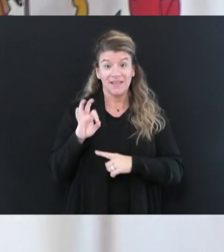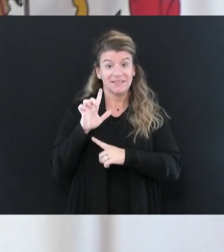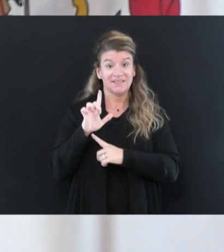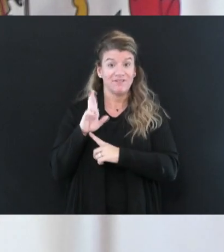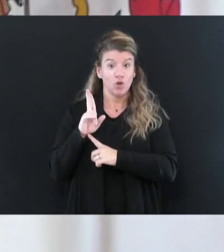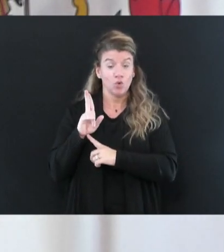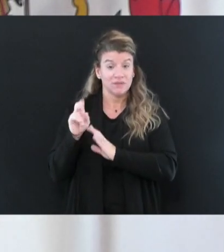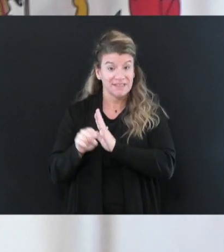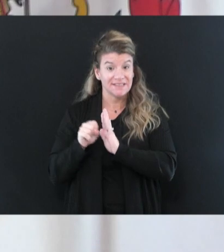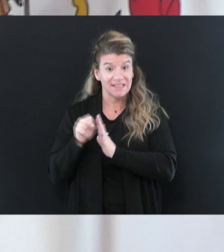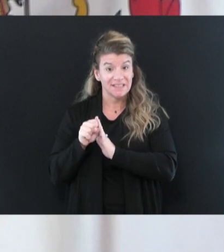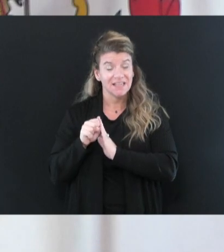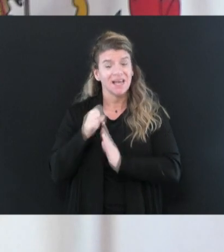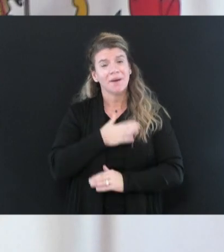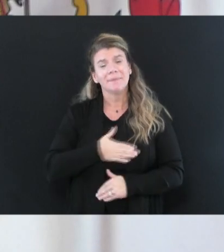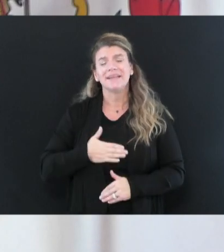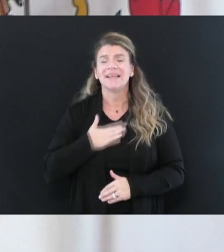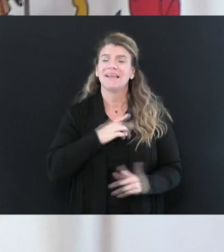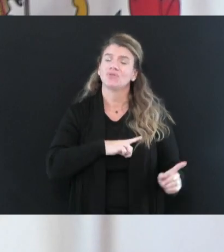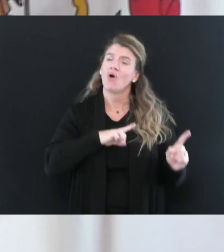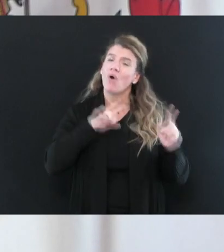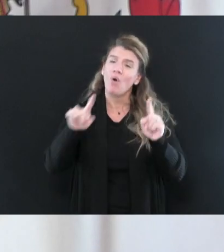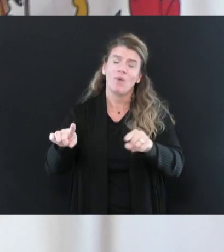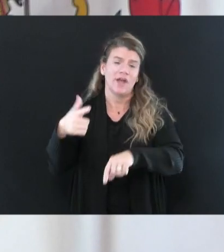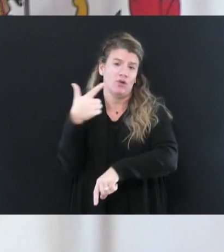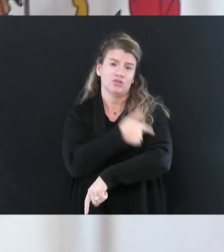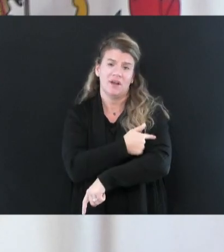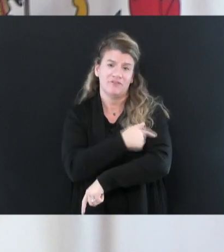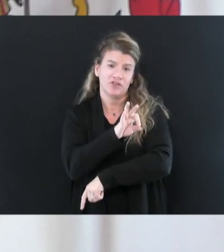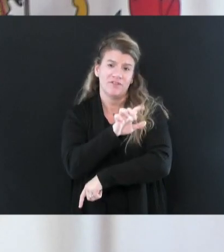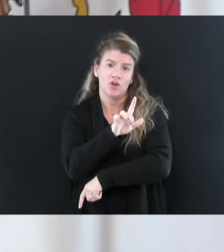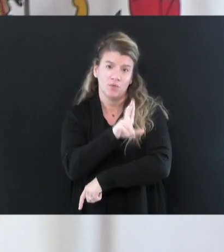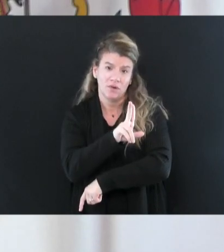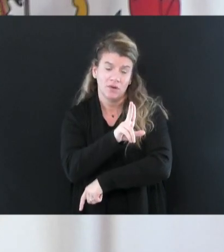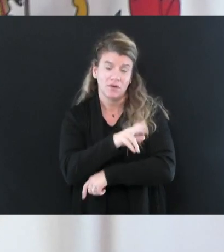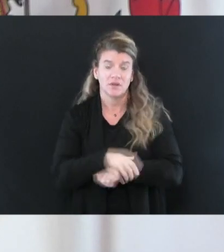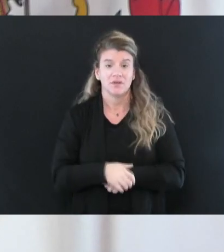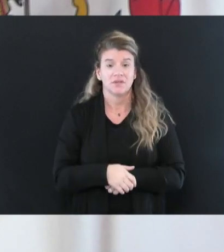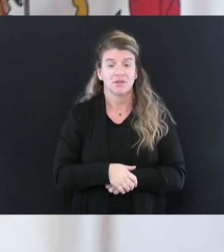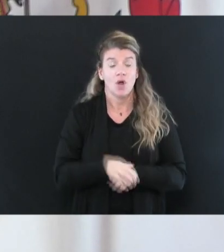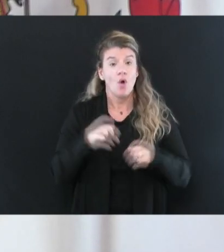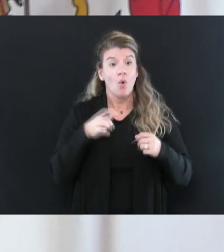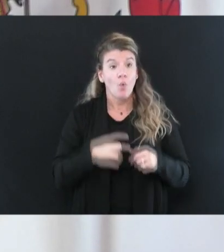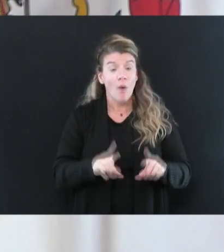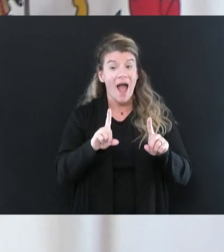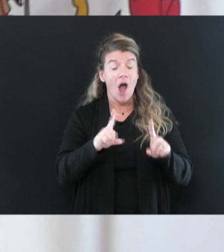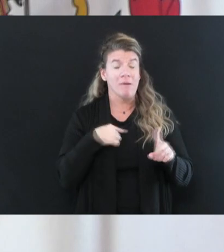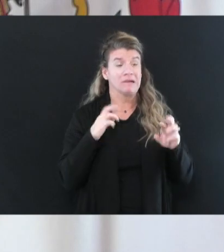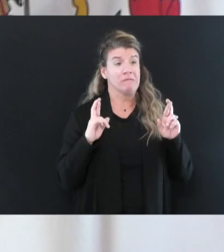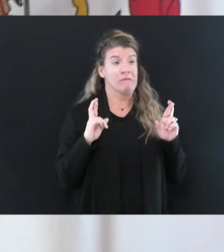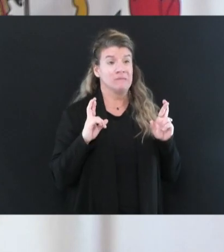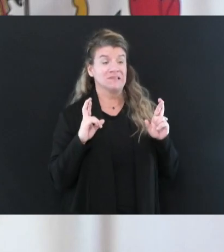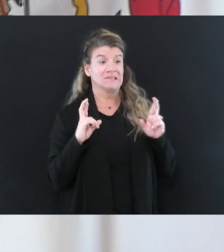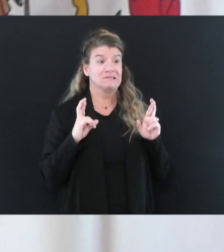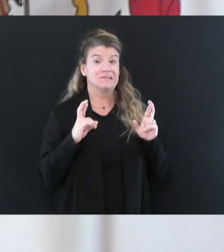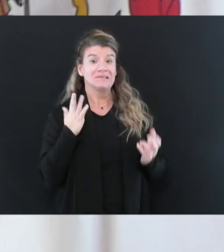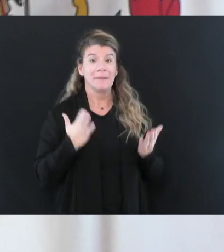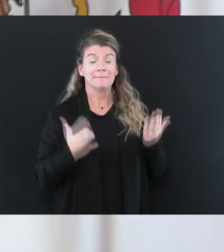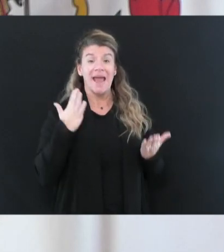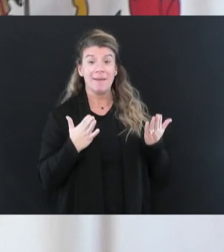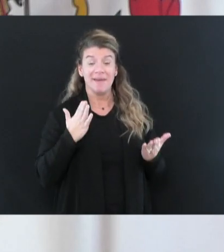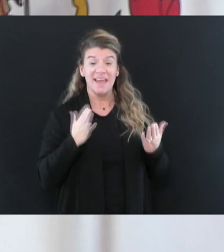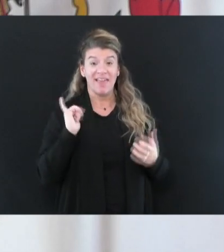and get your flu shots, because this vaccine, while we were hopeful that, that maybe that it could be